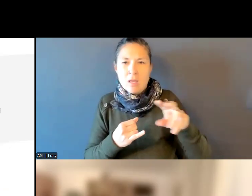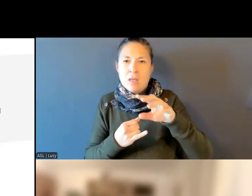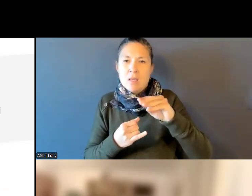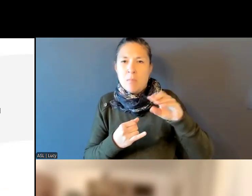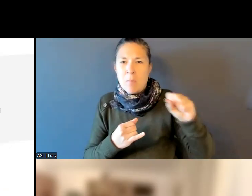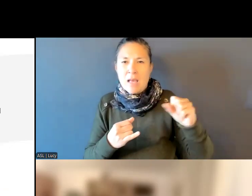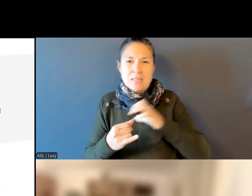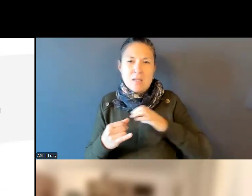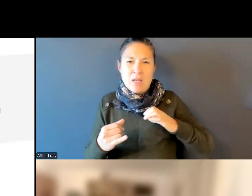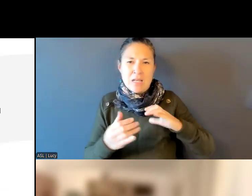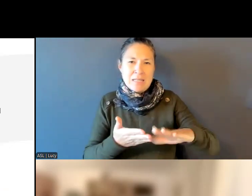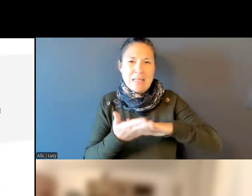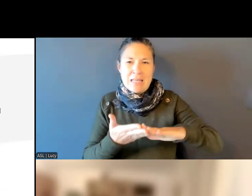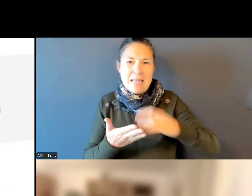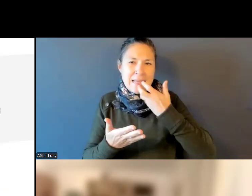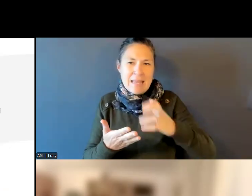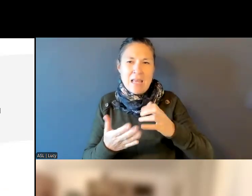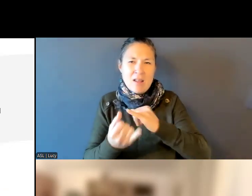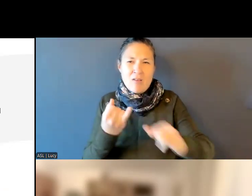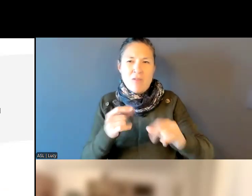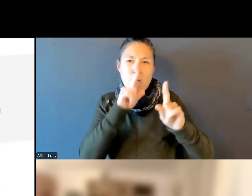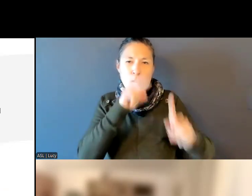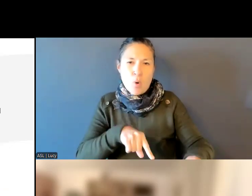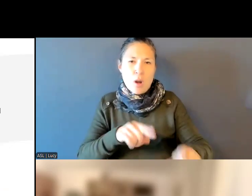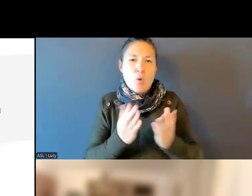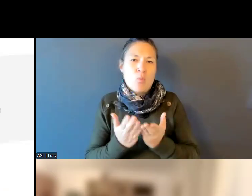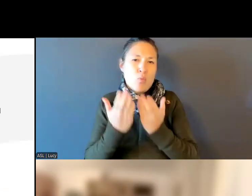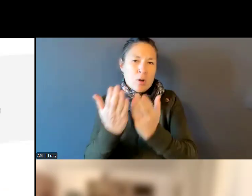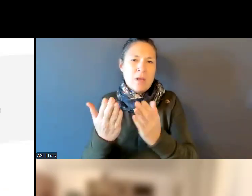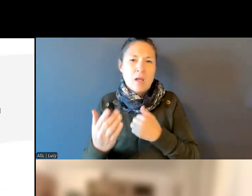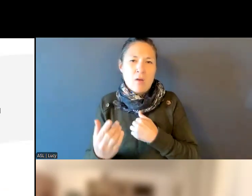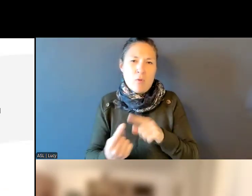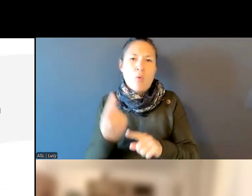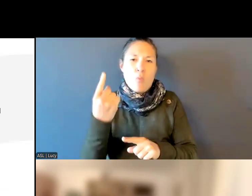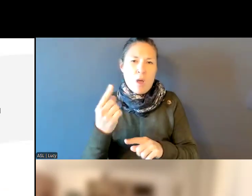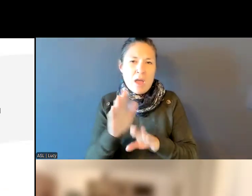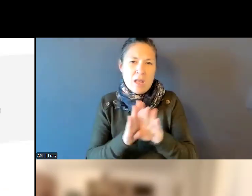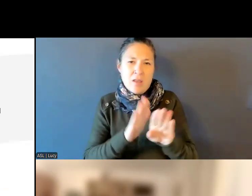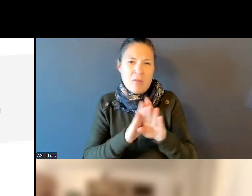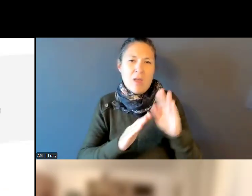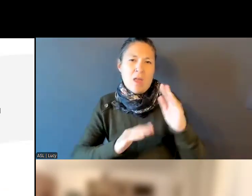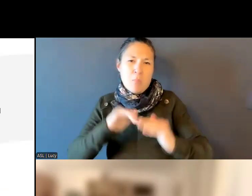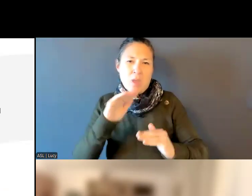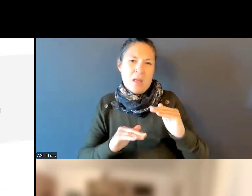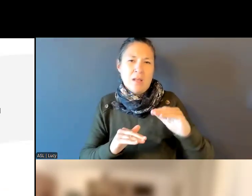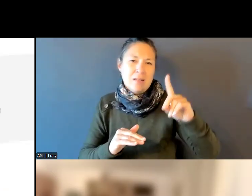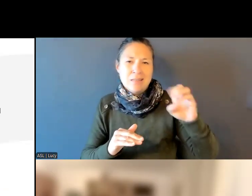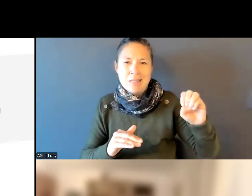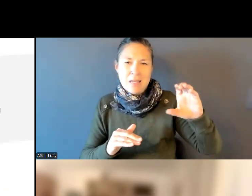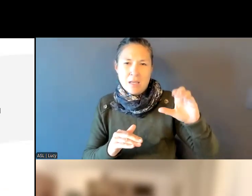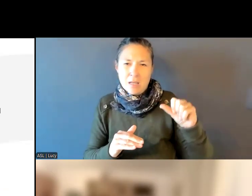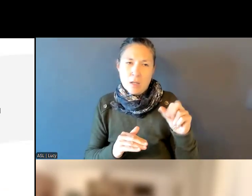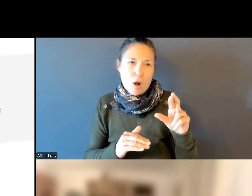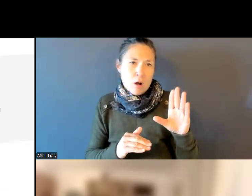Heat issued a final report with recommendations, one of which was to develop a building decarbonization clearinghouse.